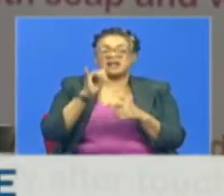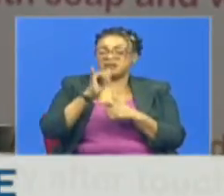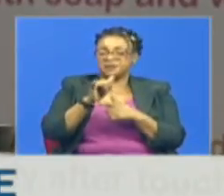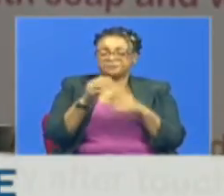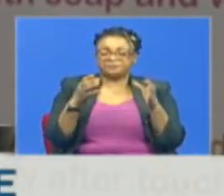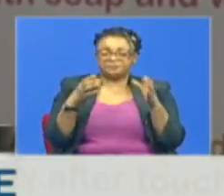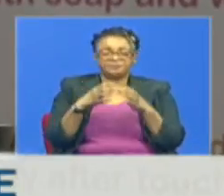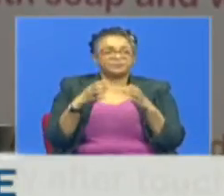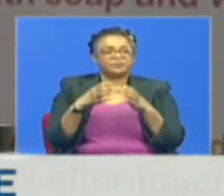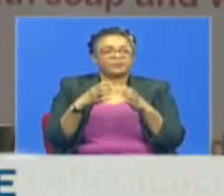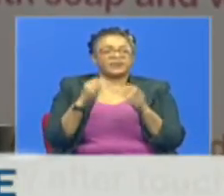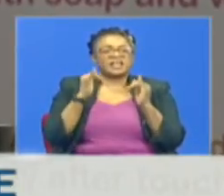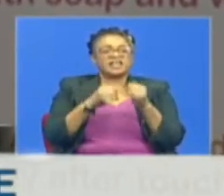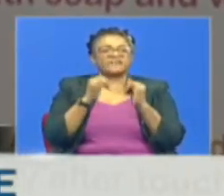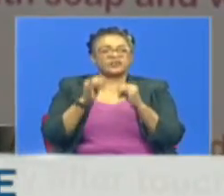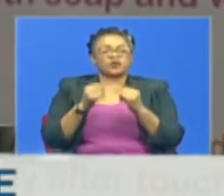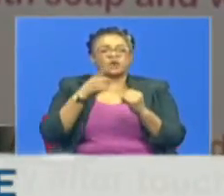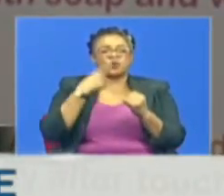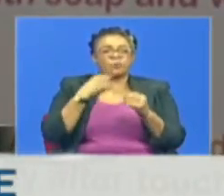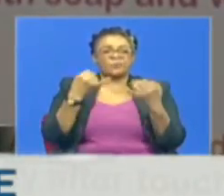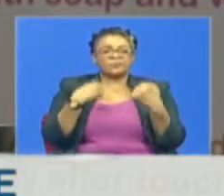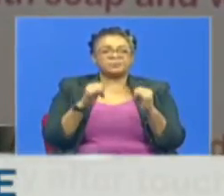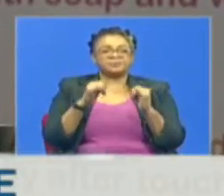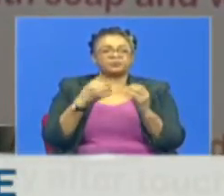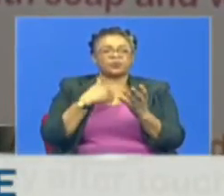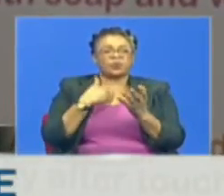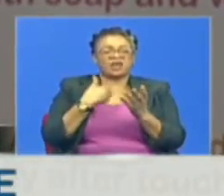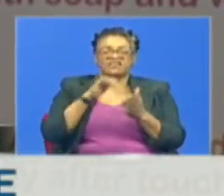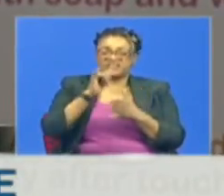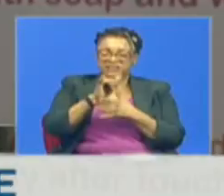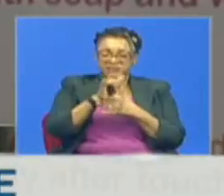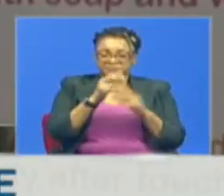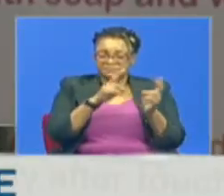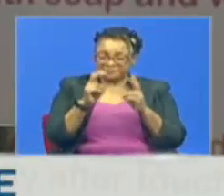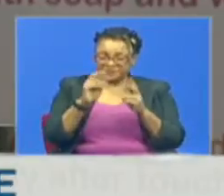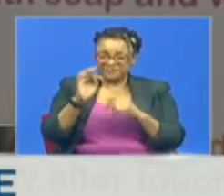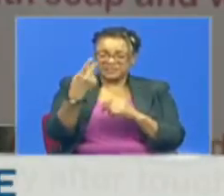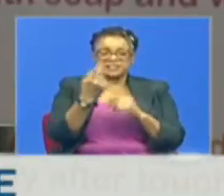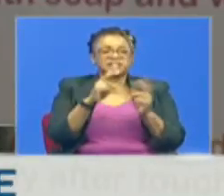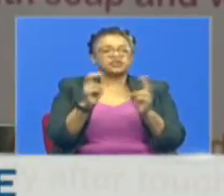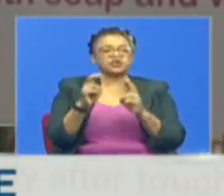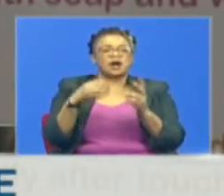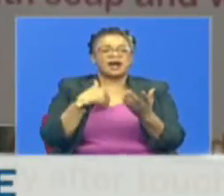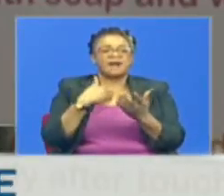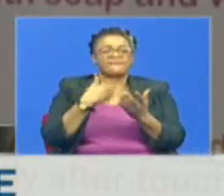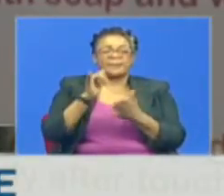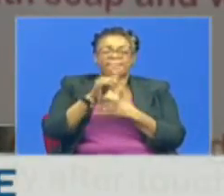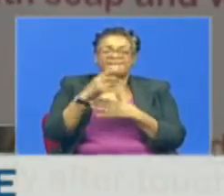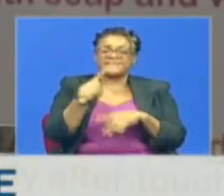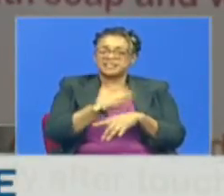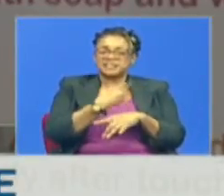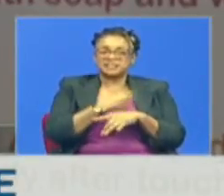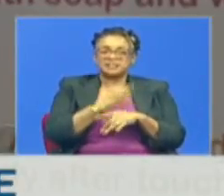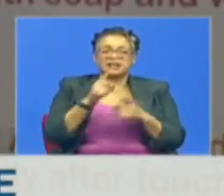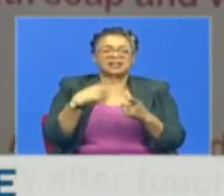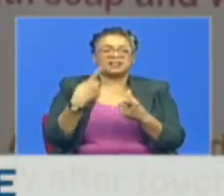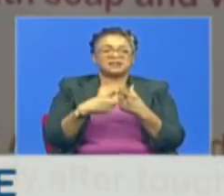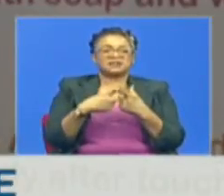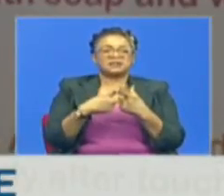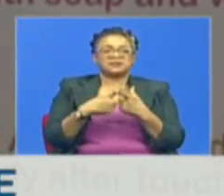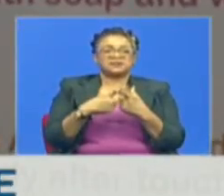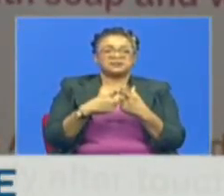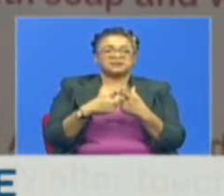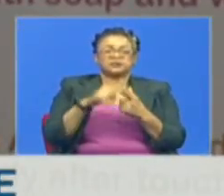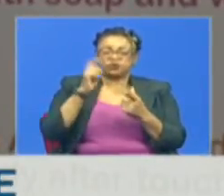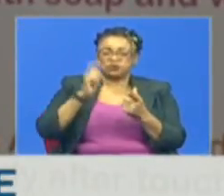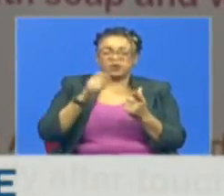of 50 individuals where we're trying to understand two important issues. The first issue is the safety of the vaccine, especially in terms of what would be common side